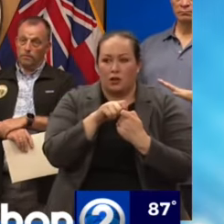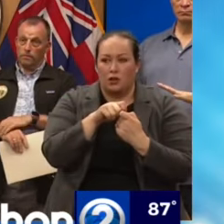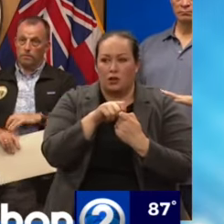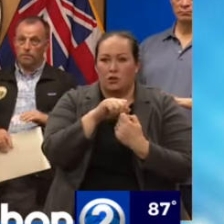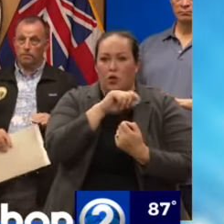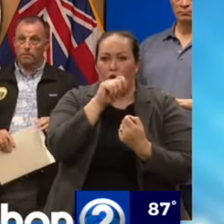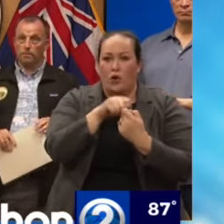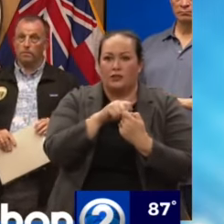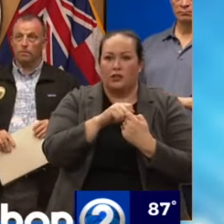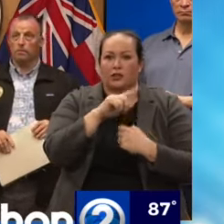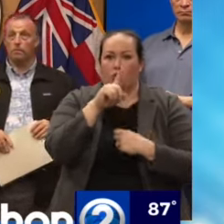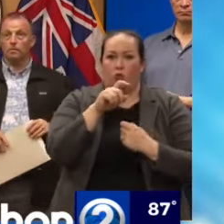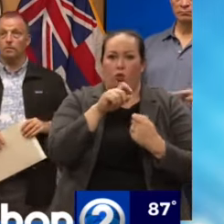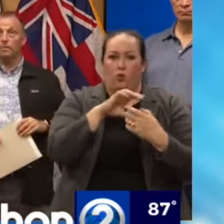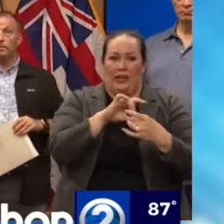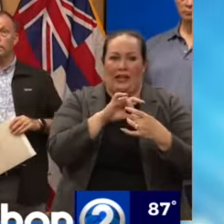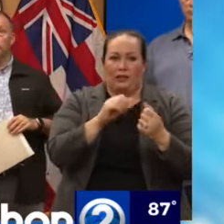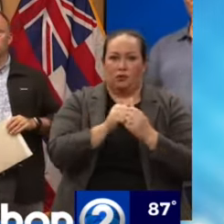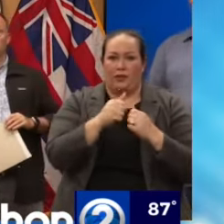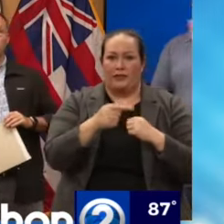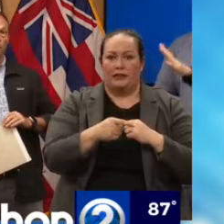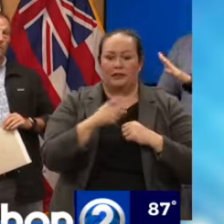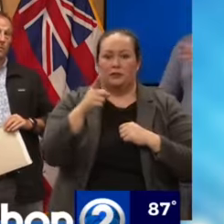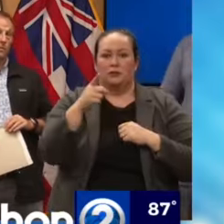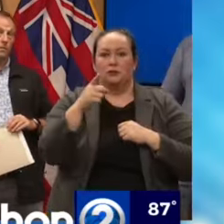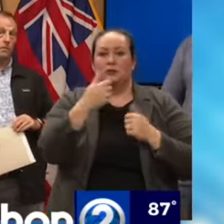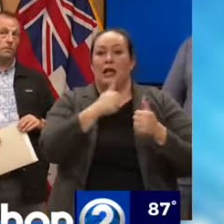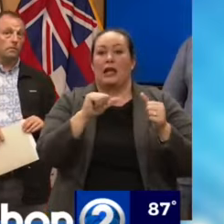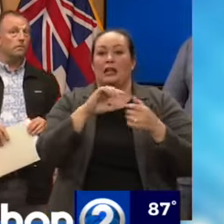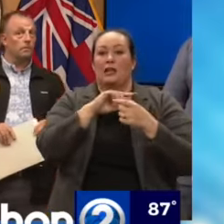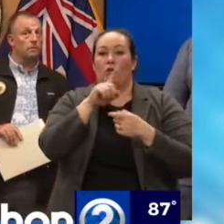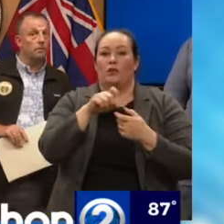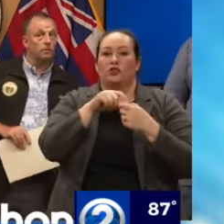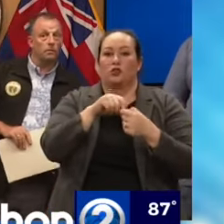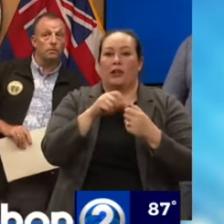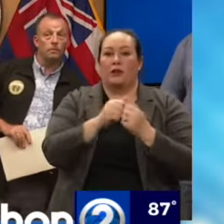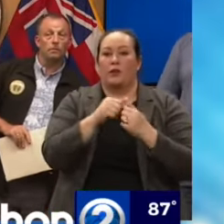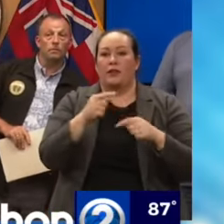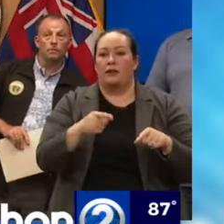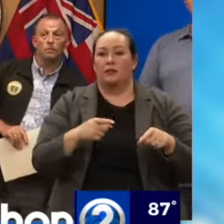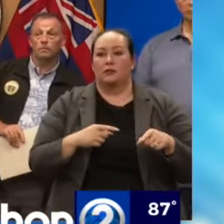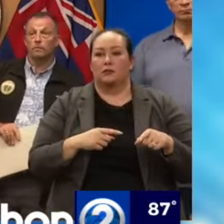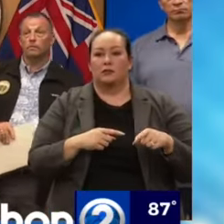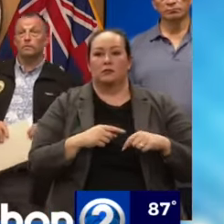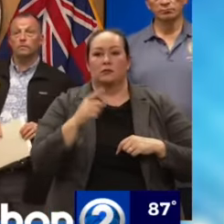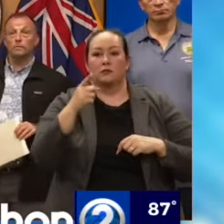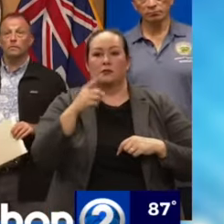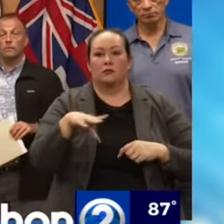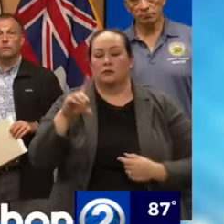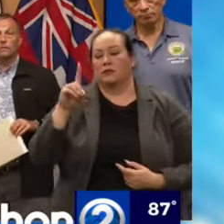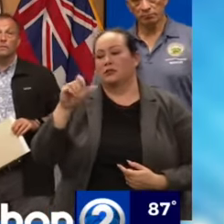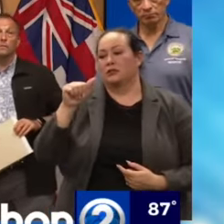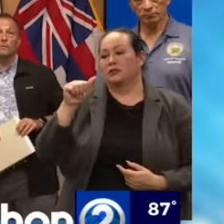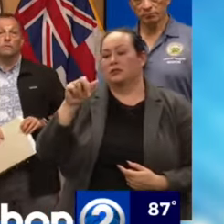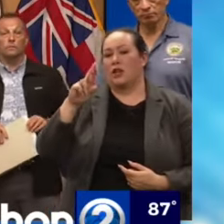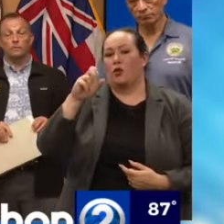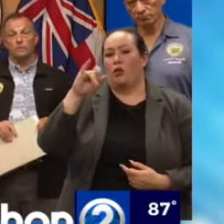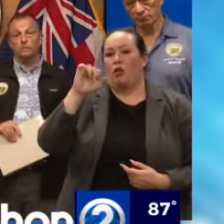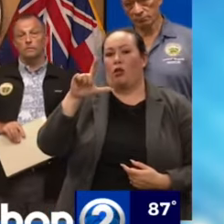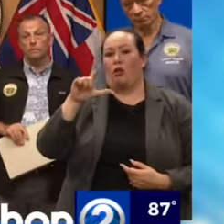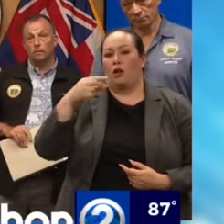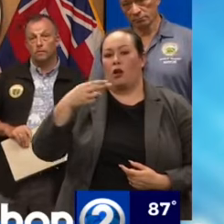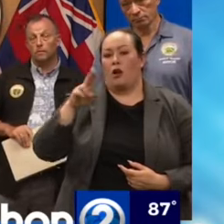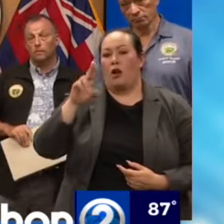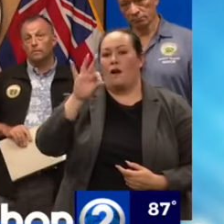related to this? Any piggyback questions? Go ahead. Daryl Huff from White News Now.